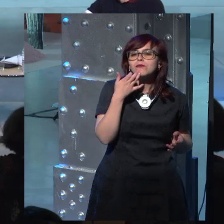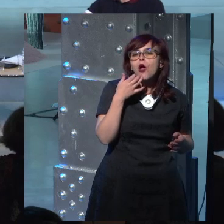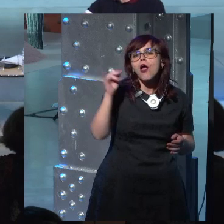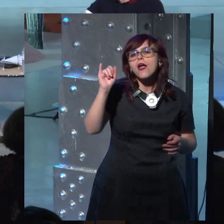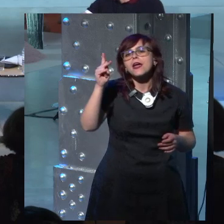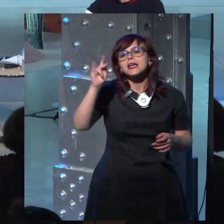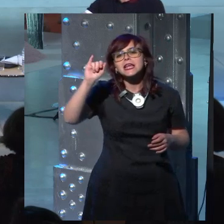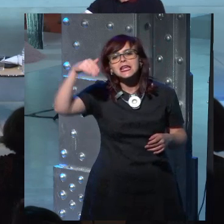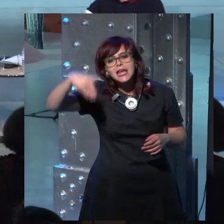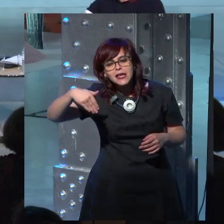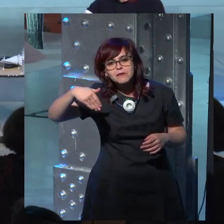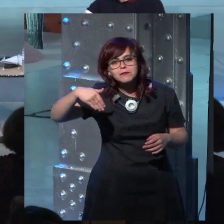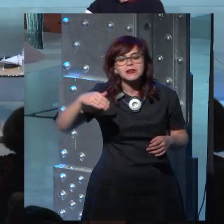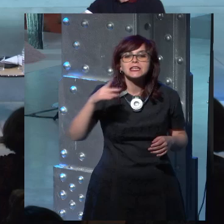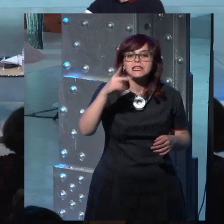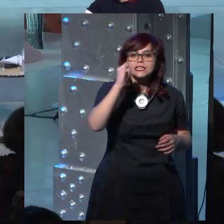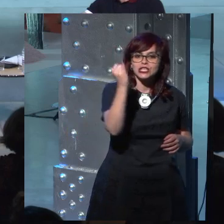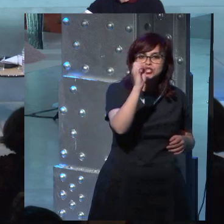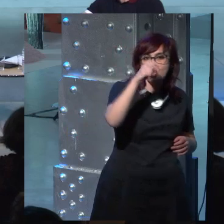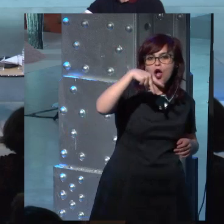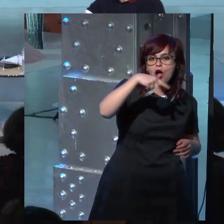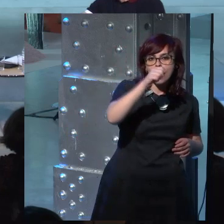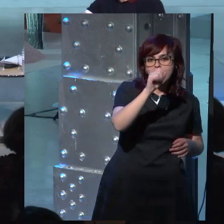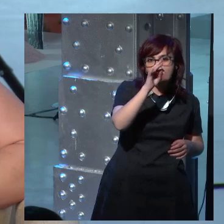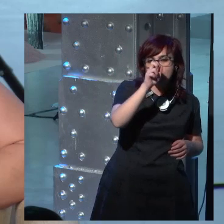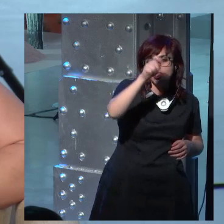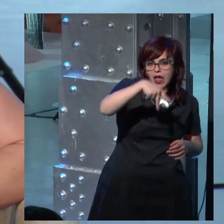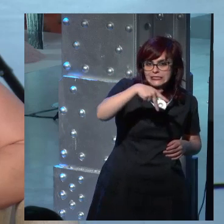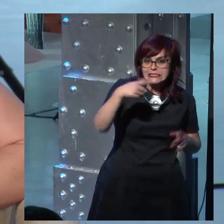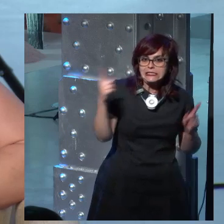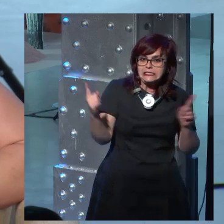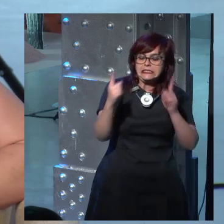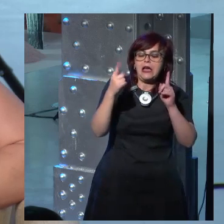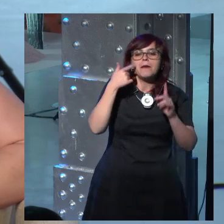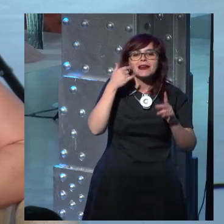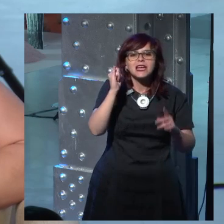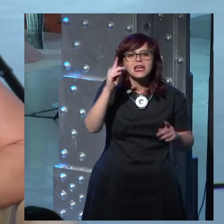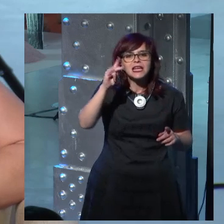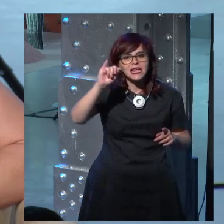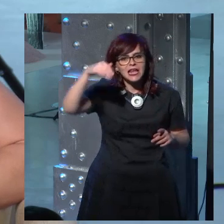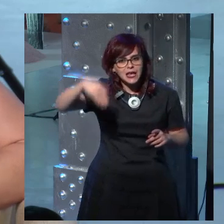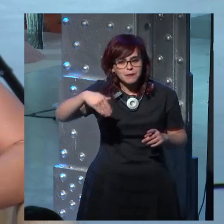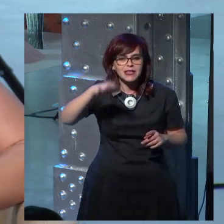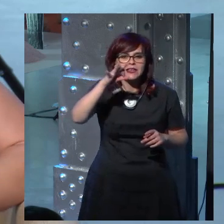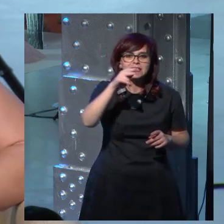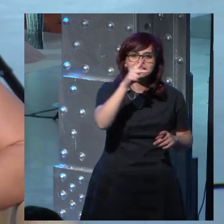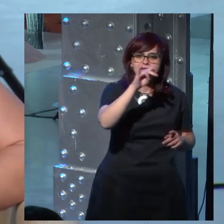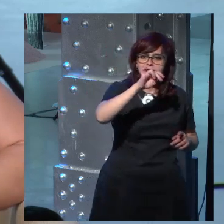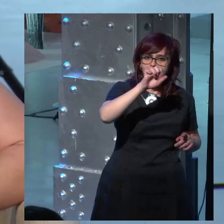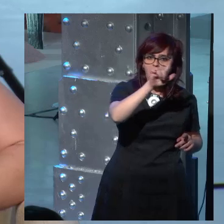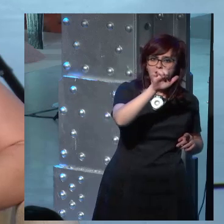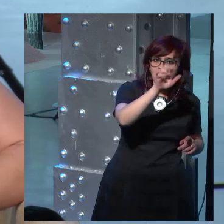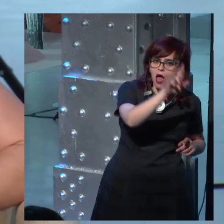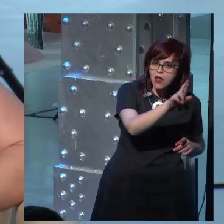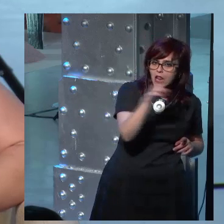two women that are very strong. She didn't know what she was getting into. Kim can see it and just keeps making